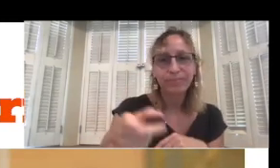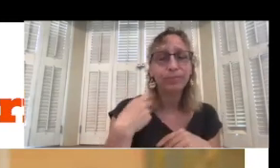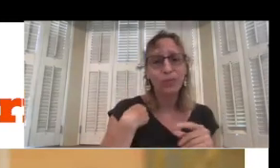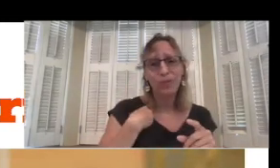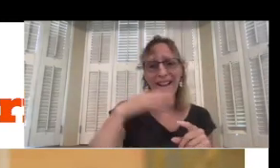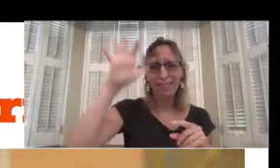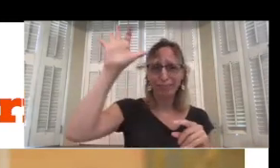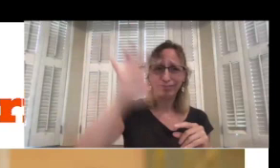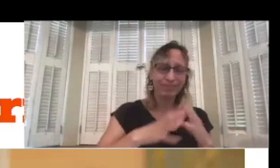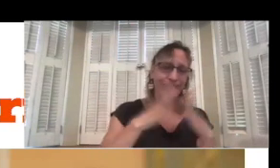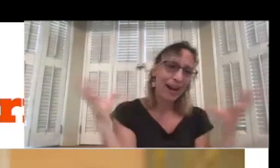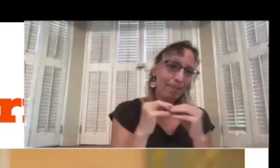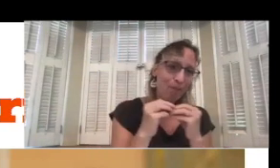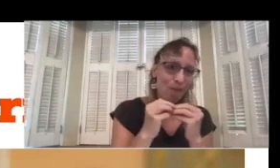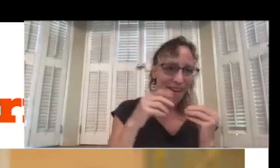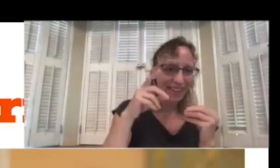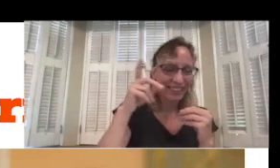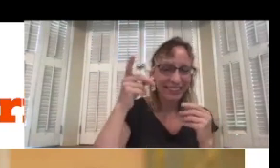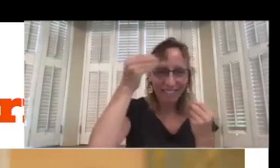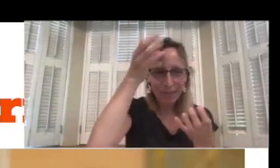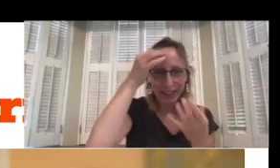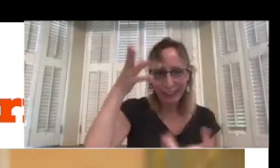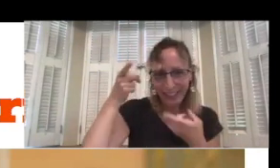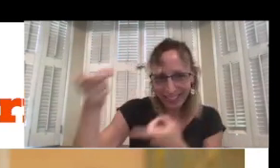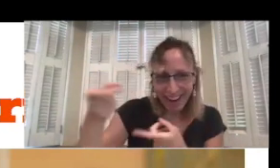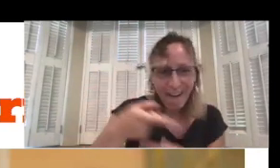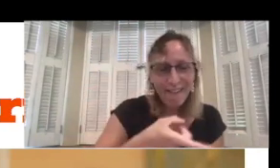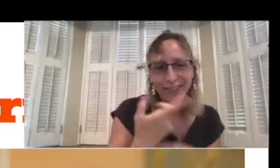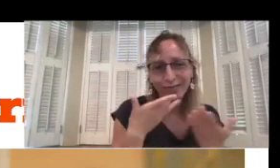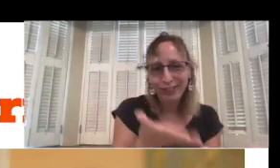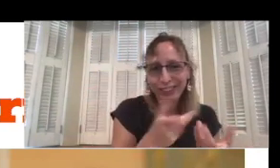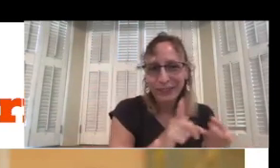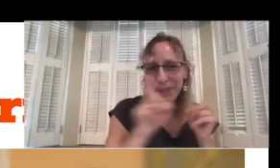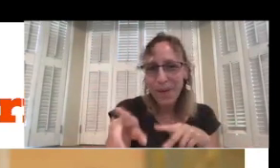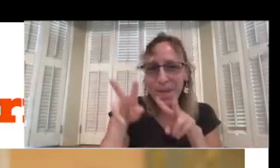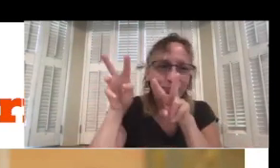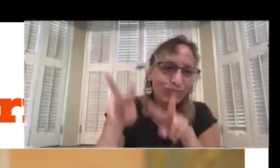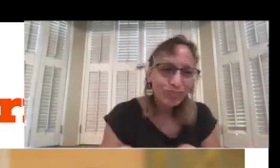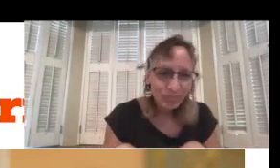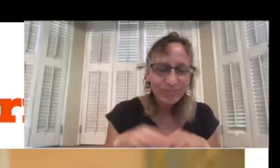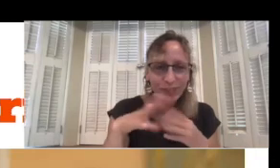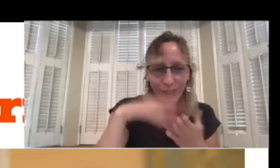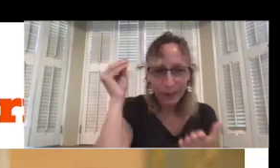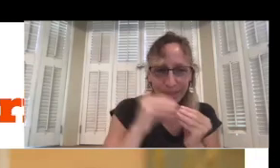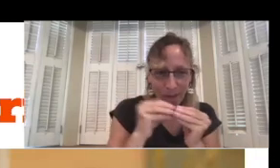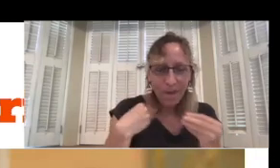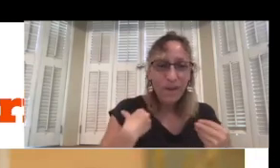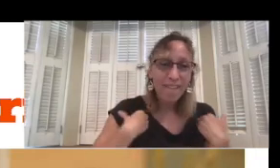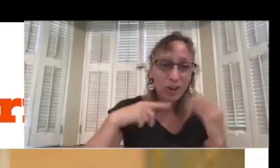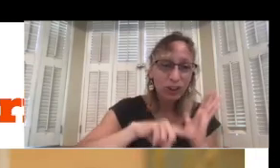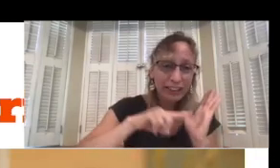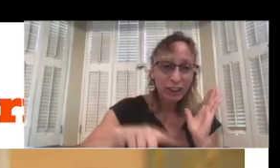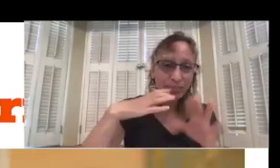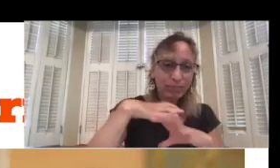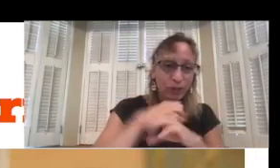You can look at our family organization. We have a lot more information that's posted there, and I recommend that